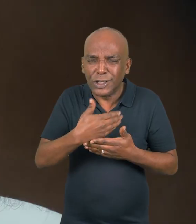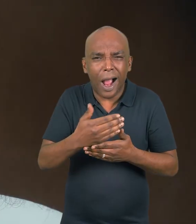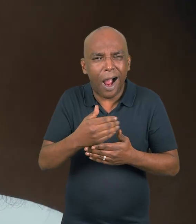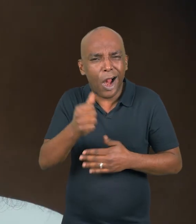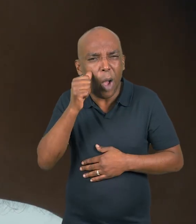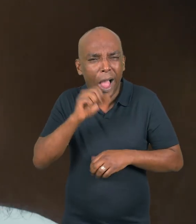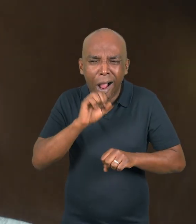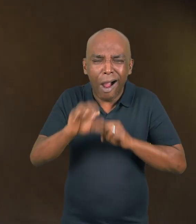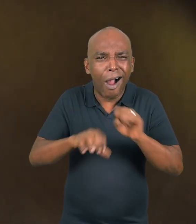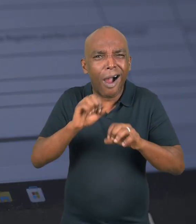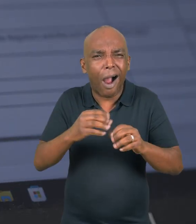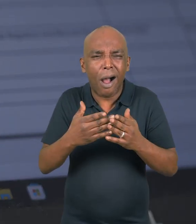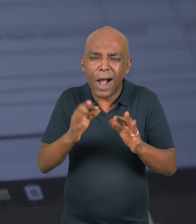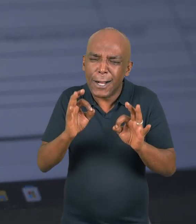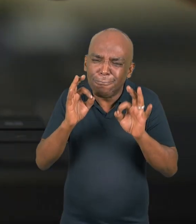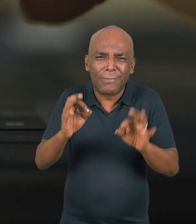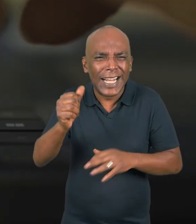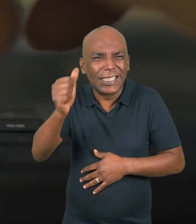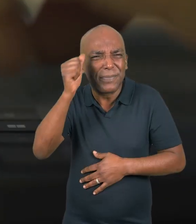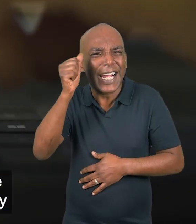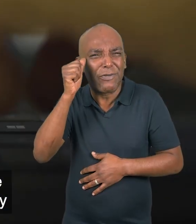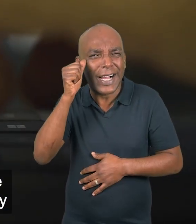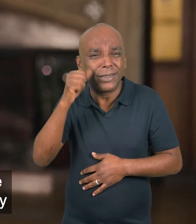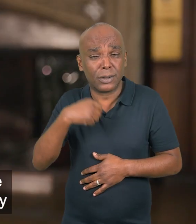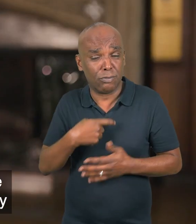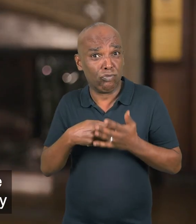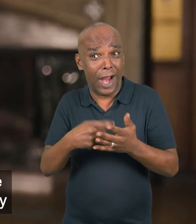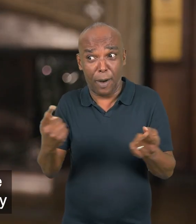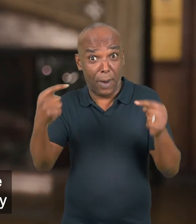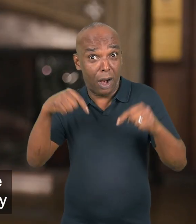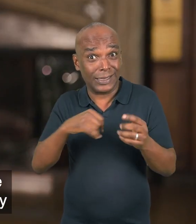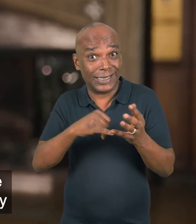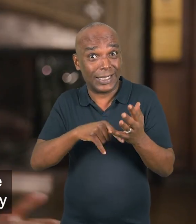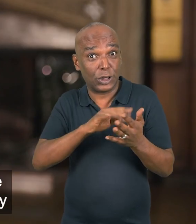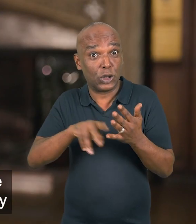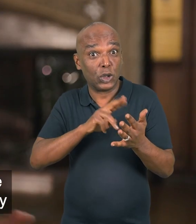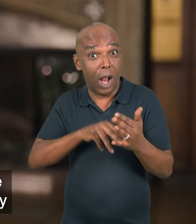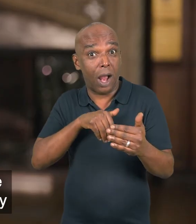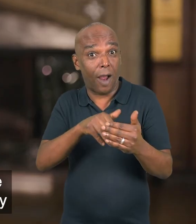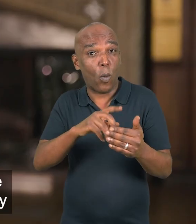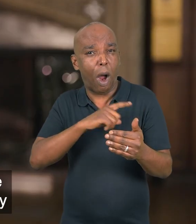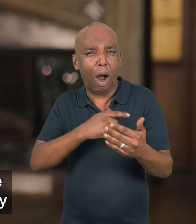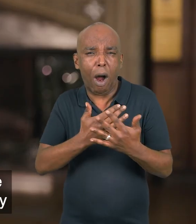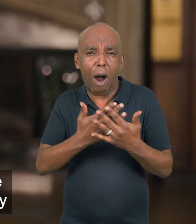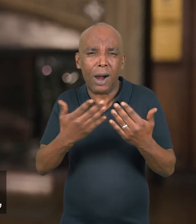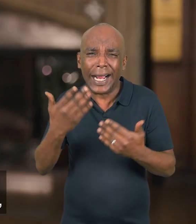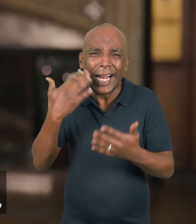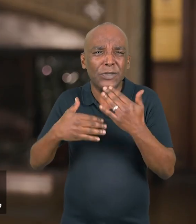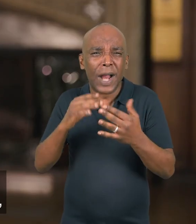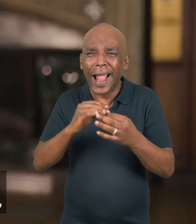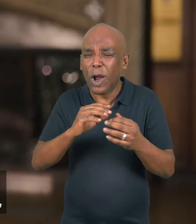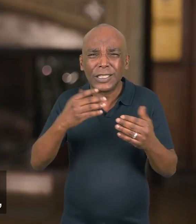knowledge and experience in a very special way. I would recommend St John Archive because beyond the history of the charity